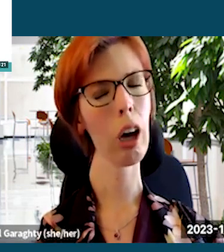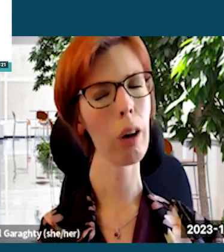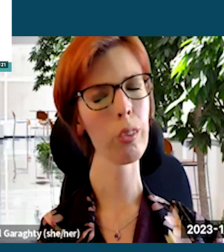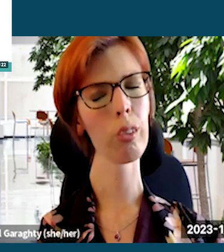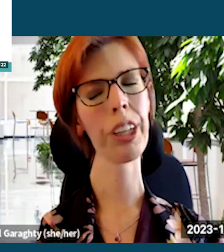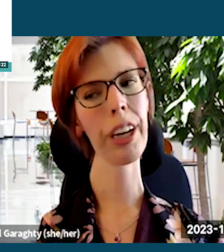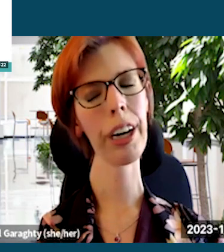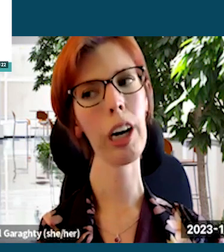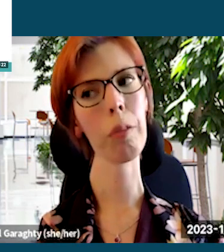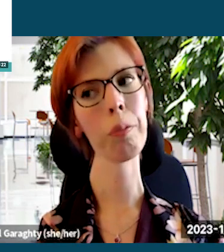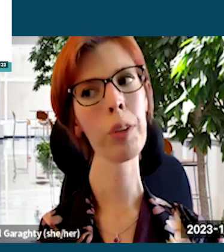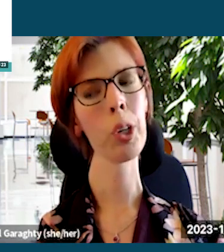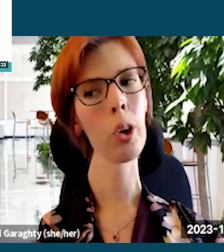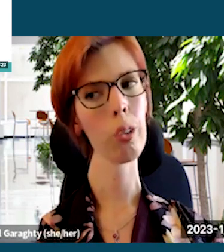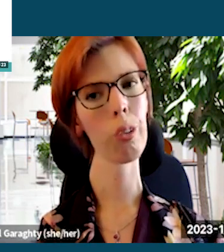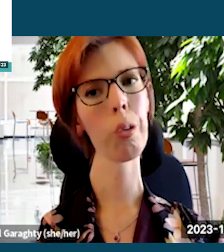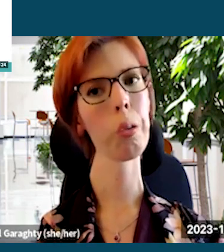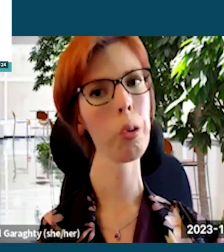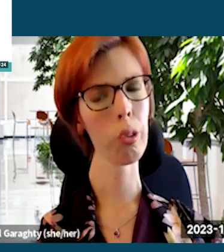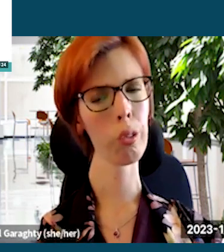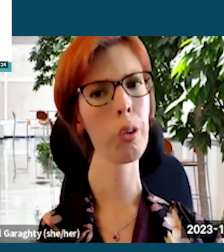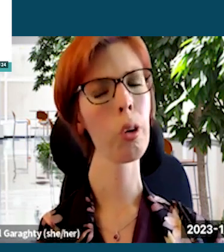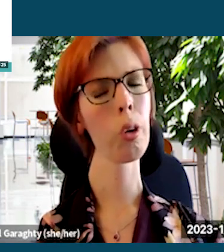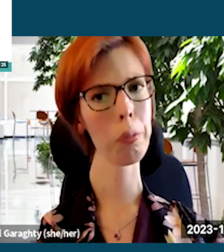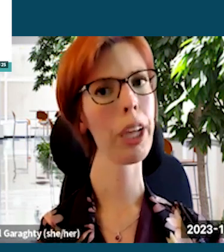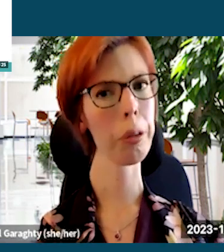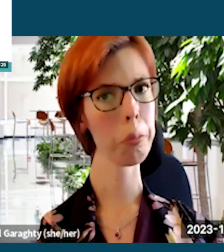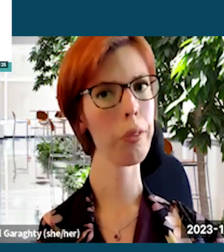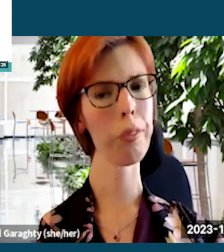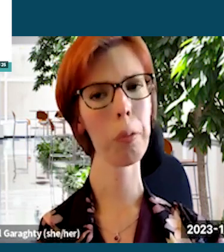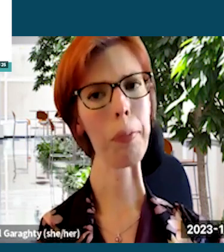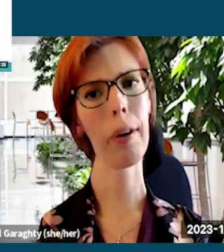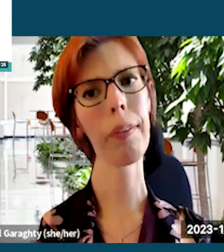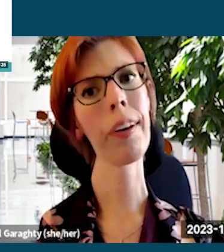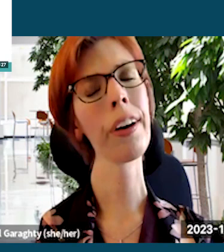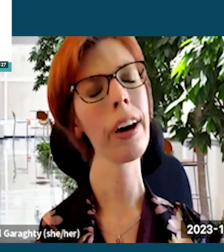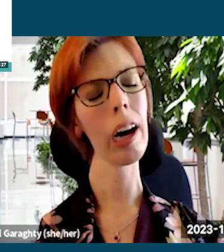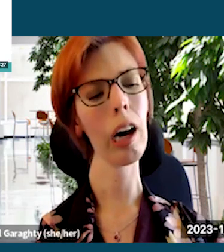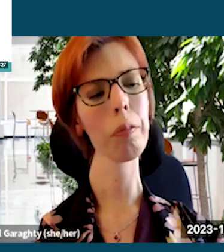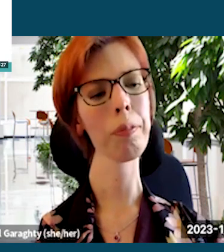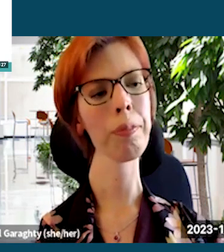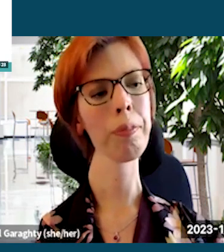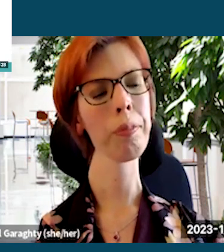having the option to discriminate before birth